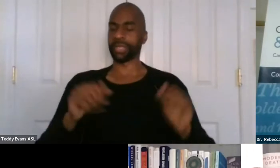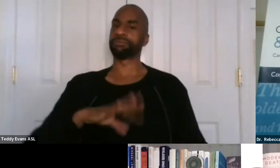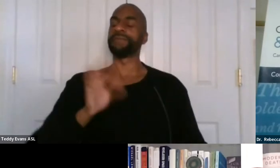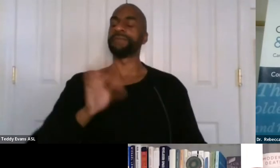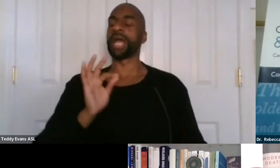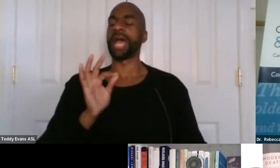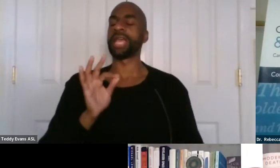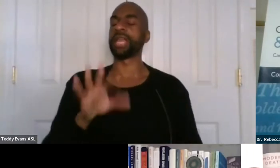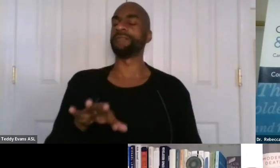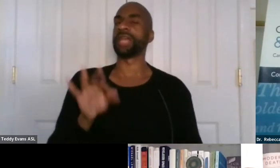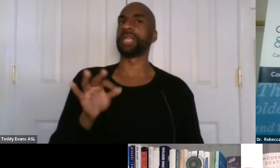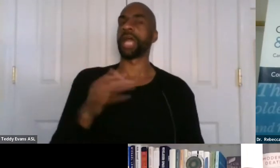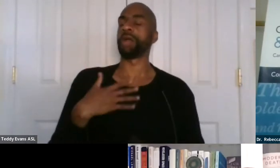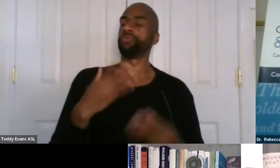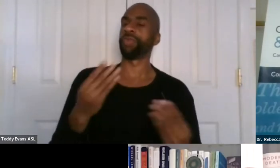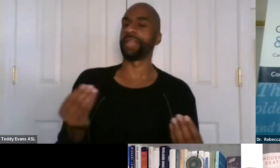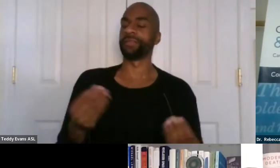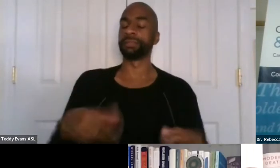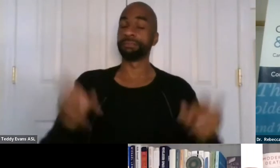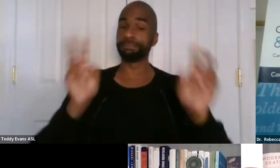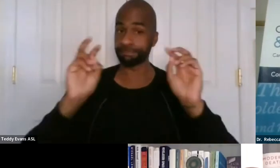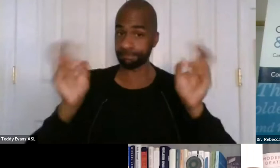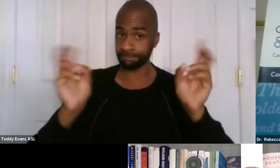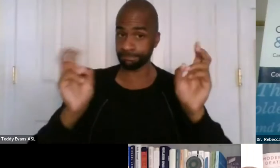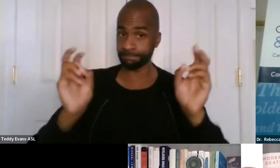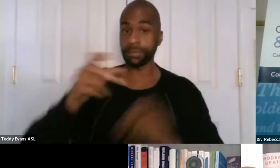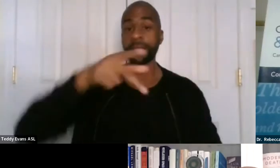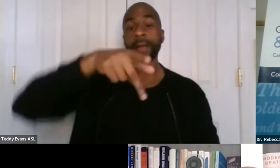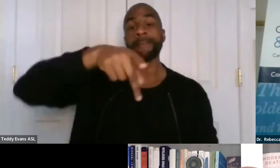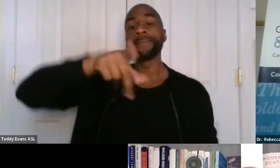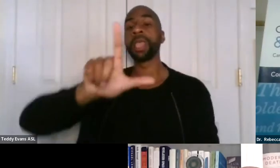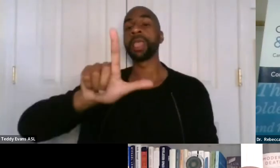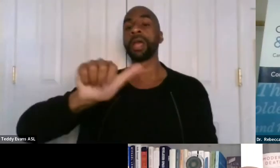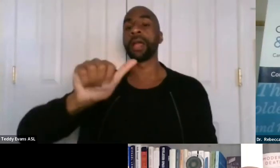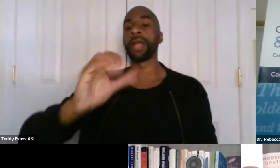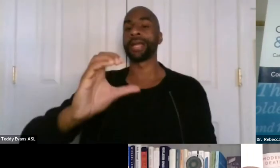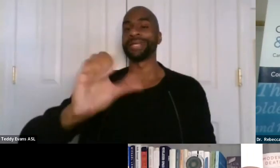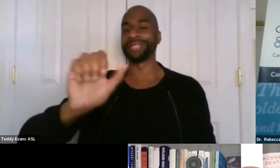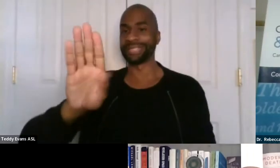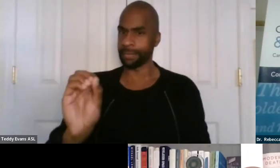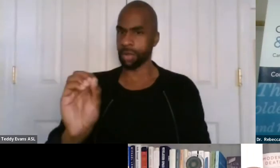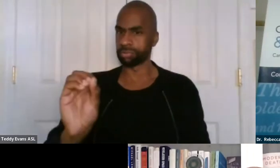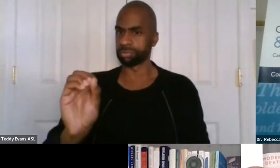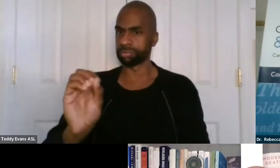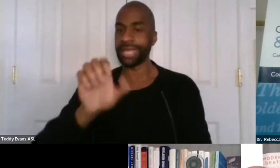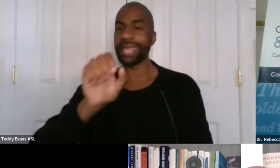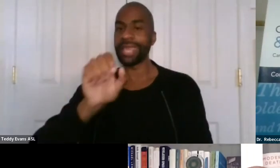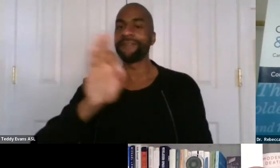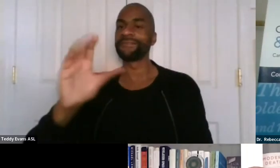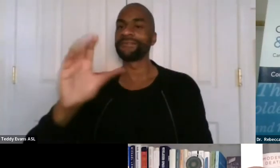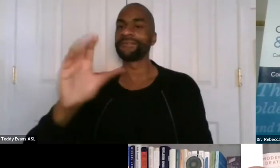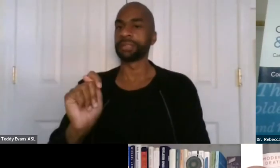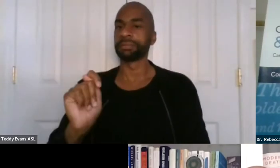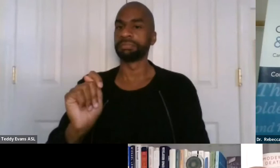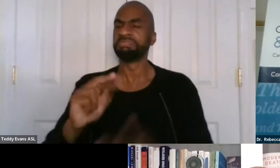placebo effect. So placebo effect is essentially when we anticipate that something is going to make us feel better, that